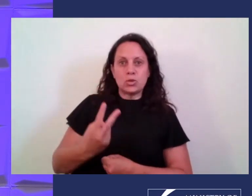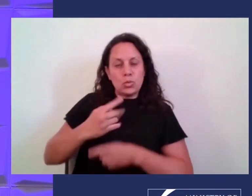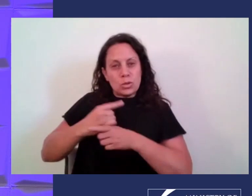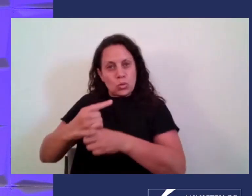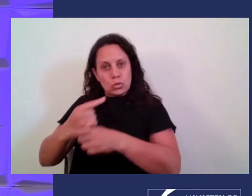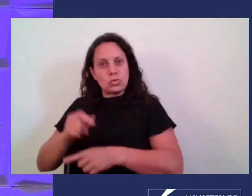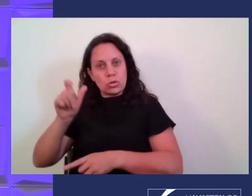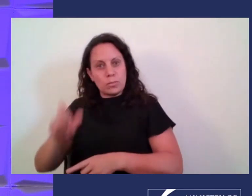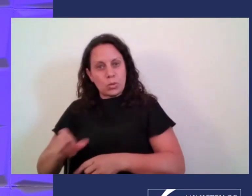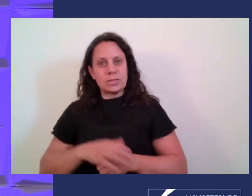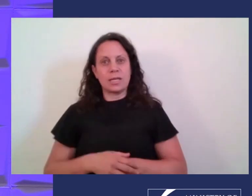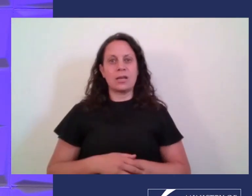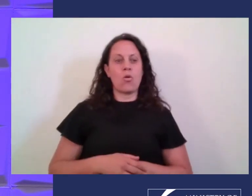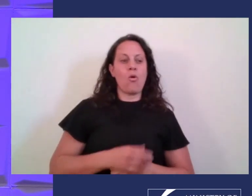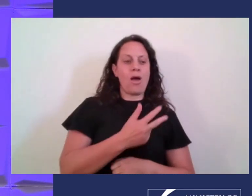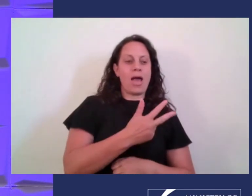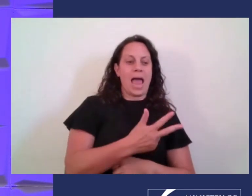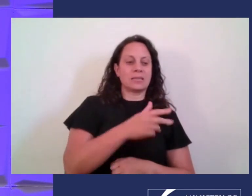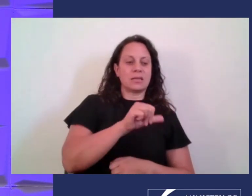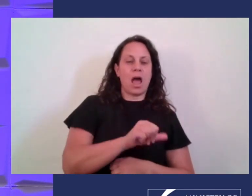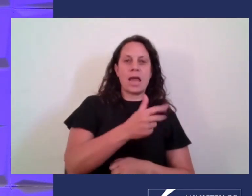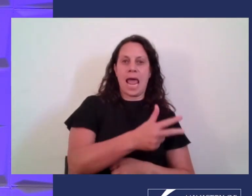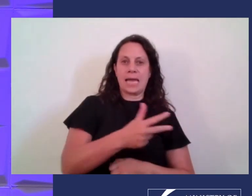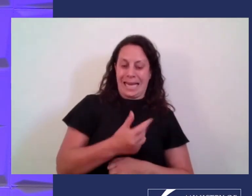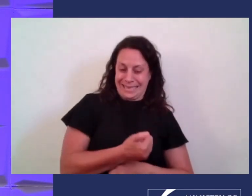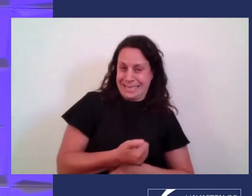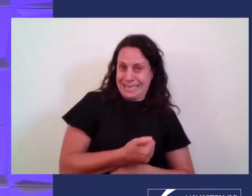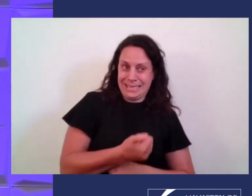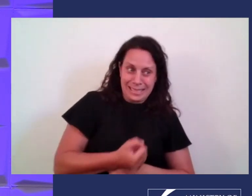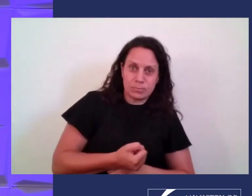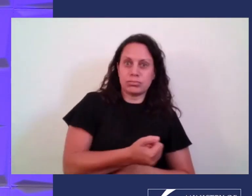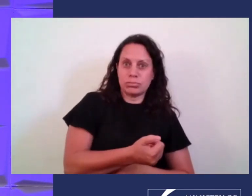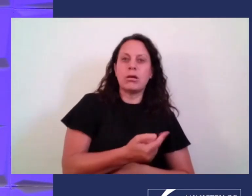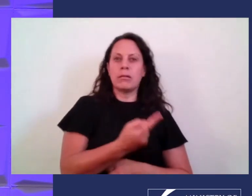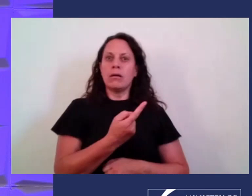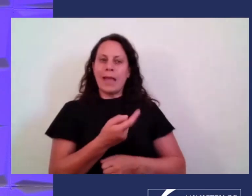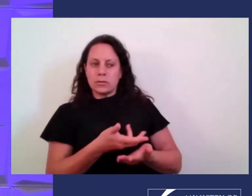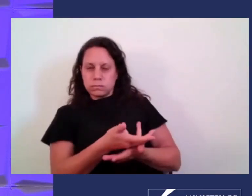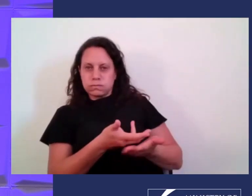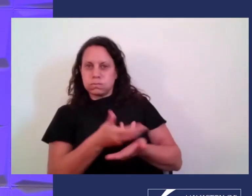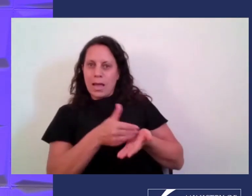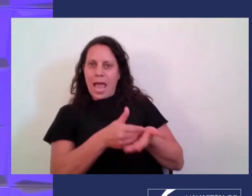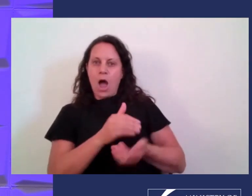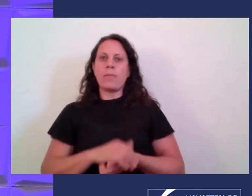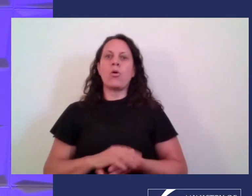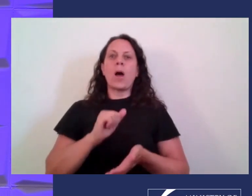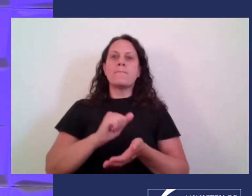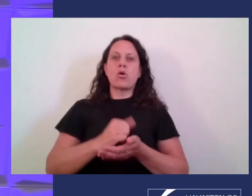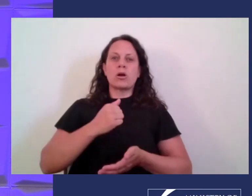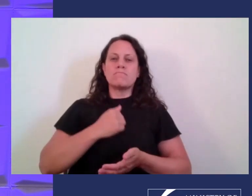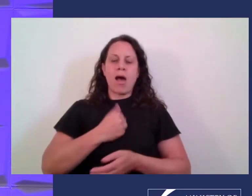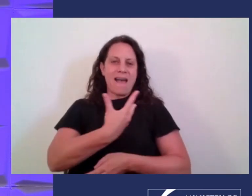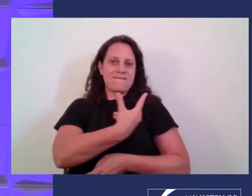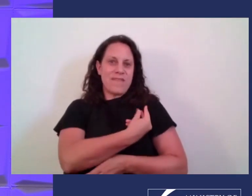to 8988 and they will text back and help you. Or if you go to the bookmyvaccine.nz